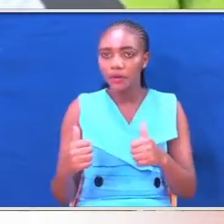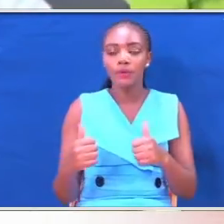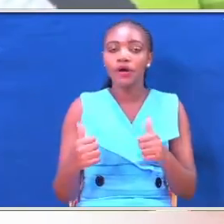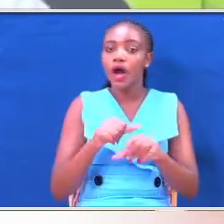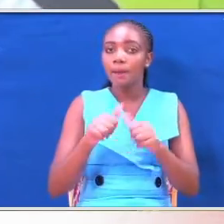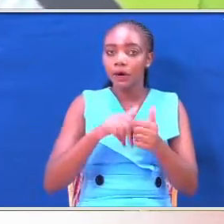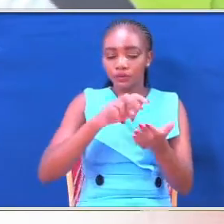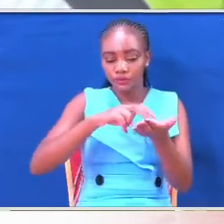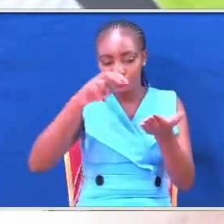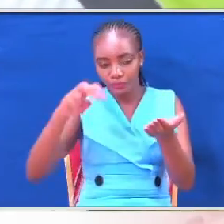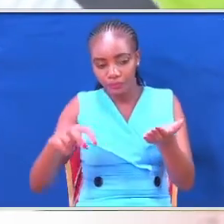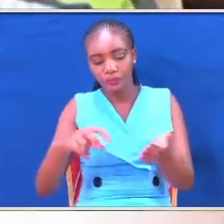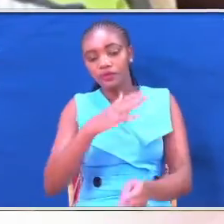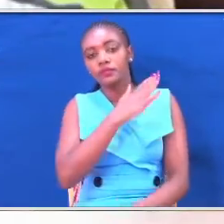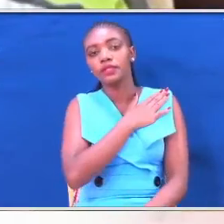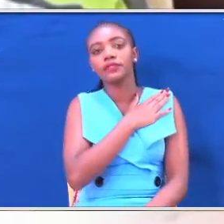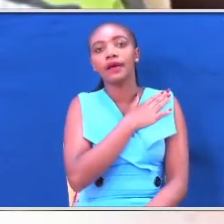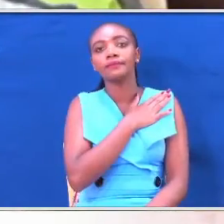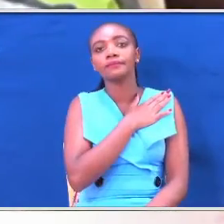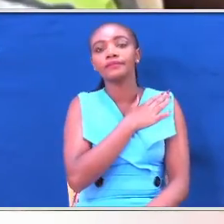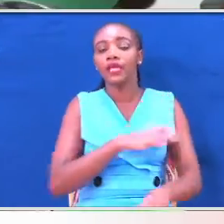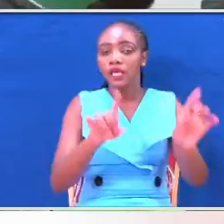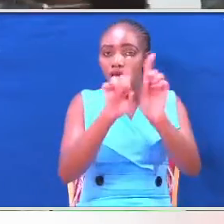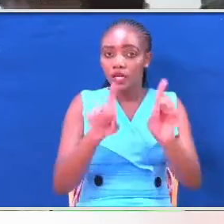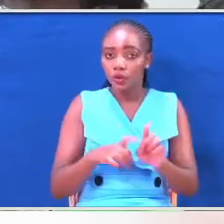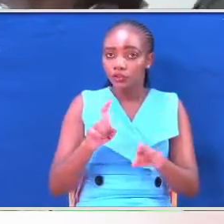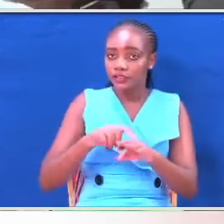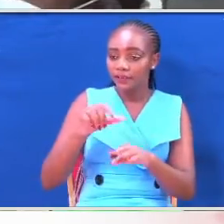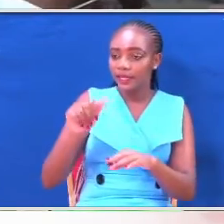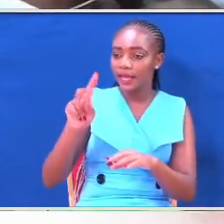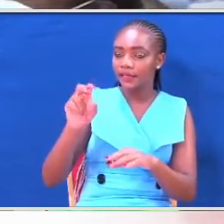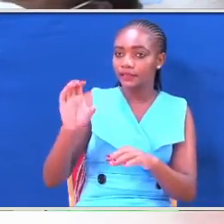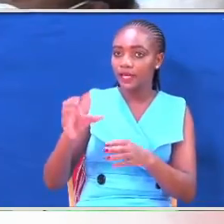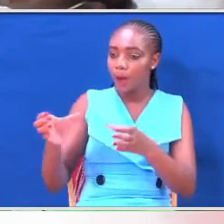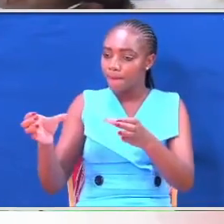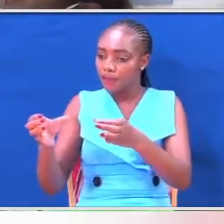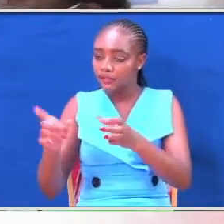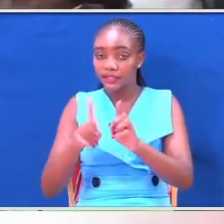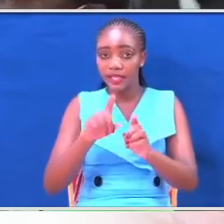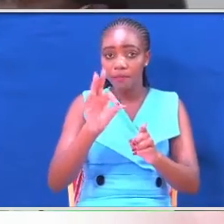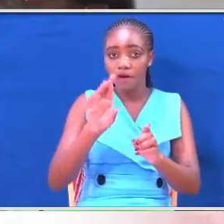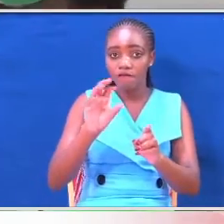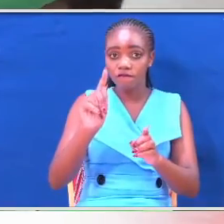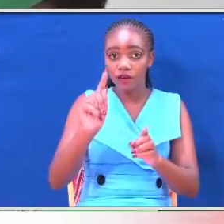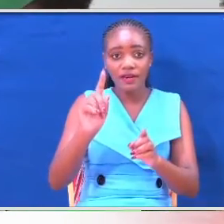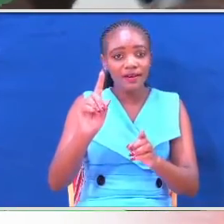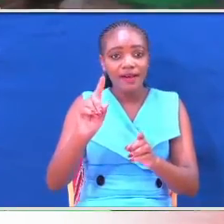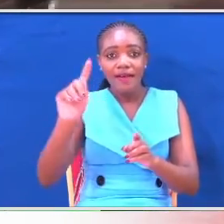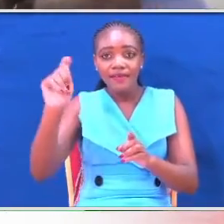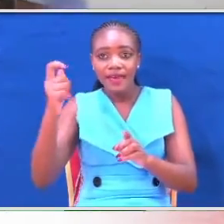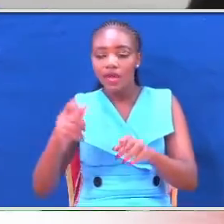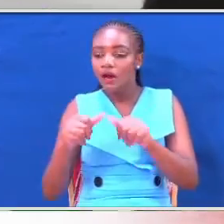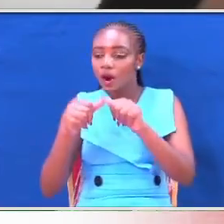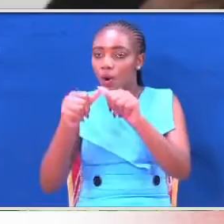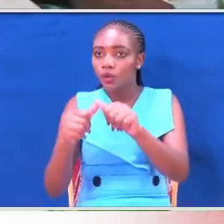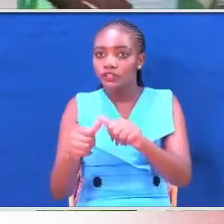of the new outfit in limbo. But even as ANC's Musalia Mudavadi and Ford Kenya's Moses Wetangula continue